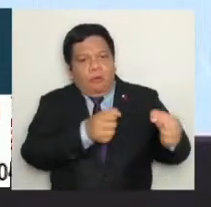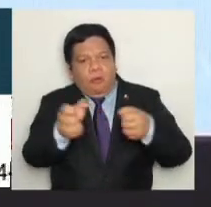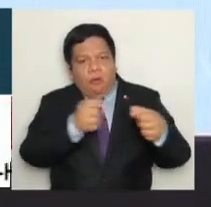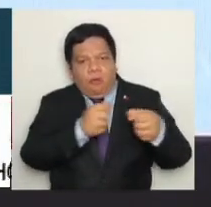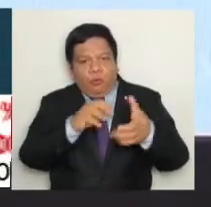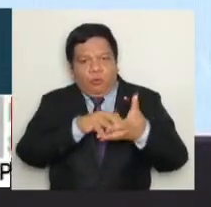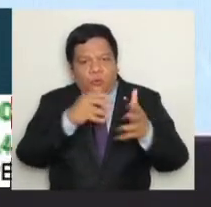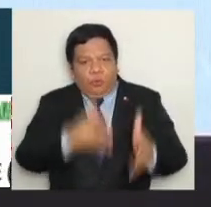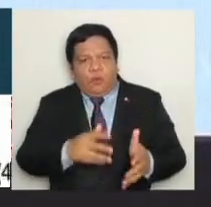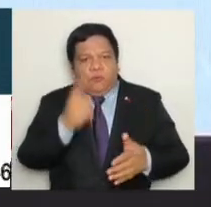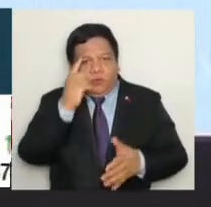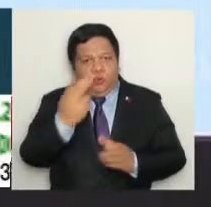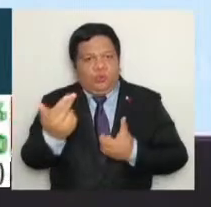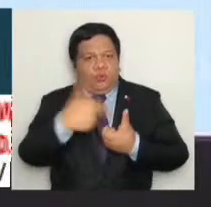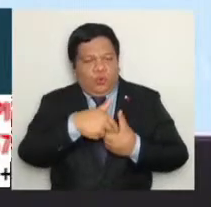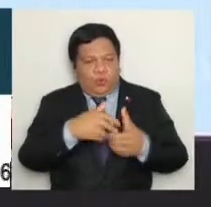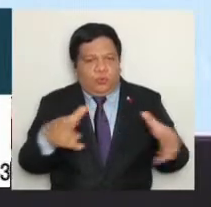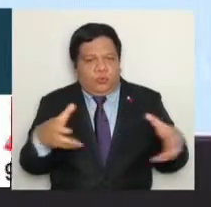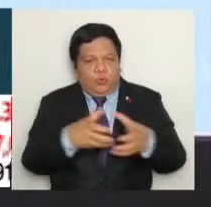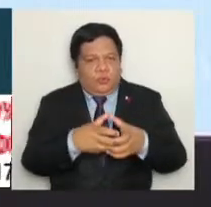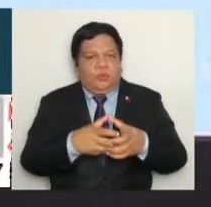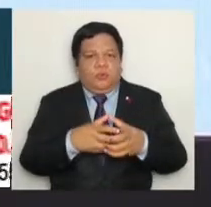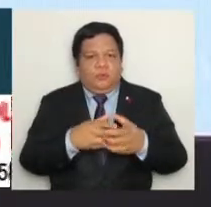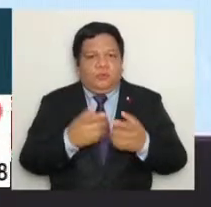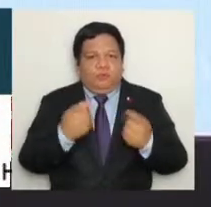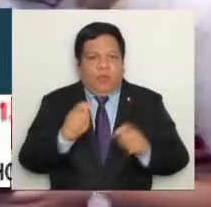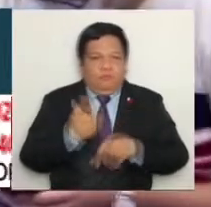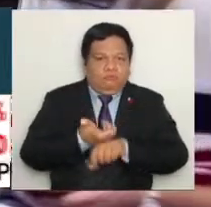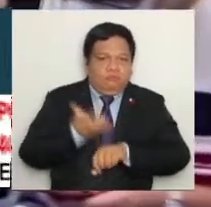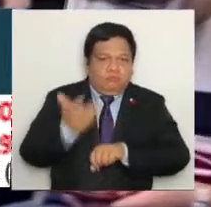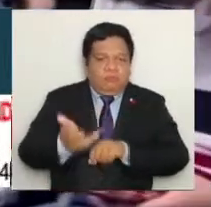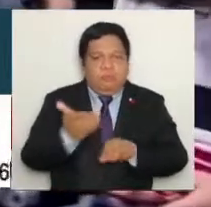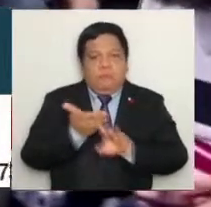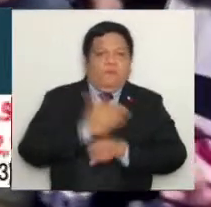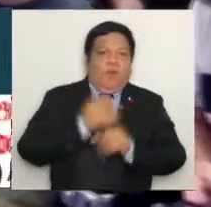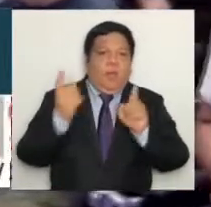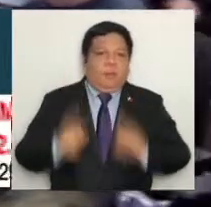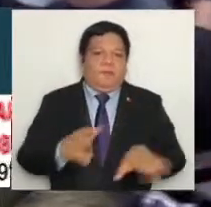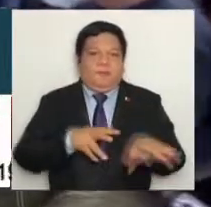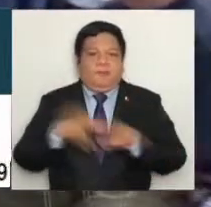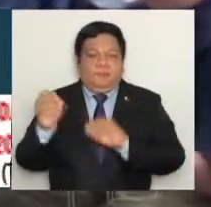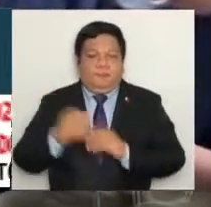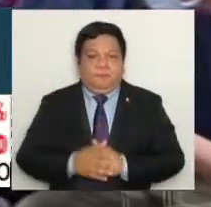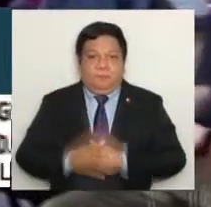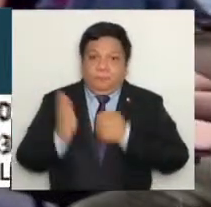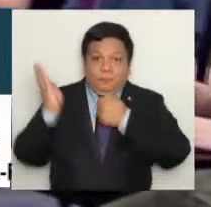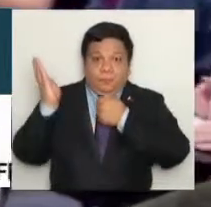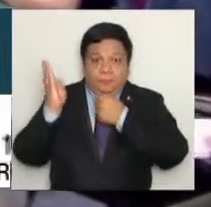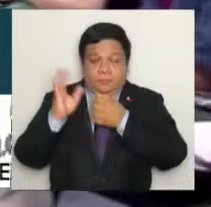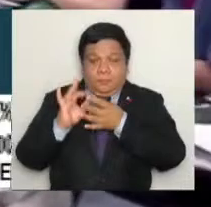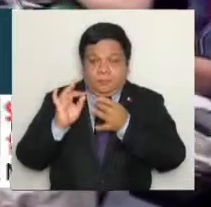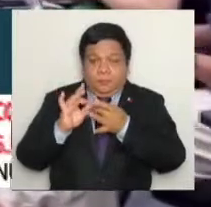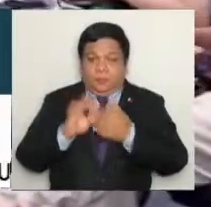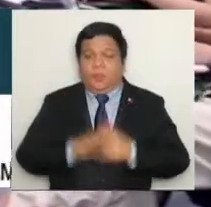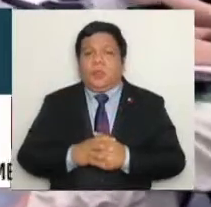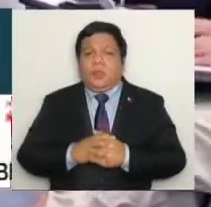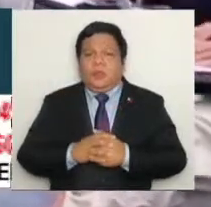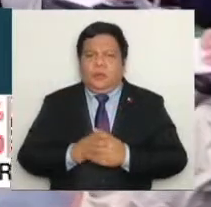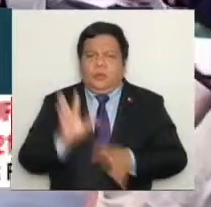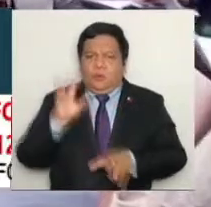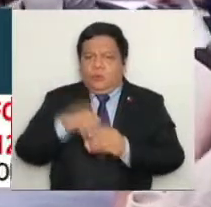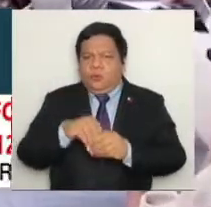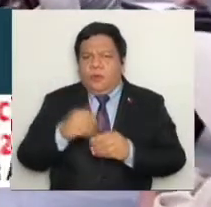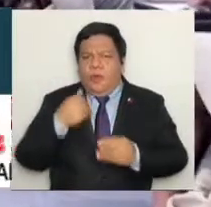the port to do the sabotage before their departures. Those arrested also included a university management